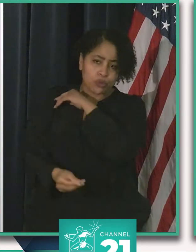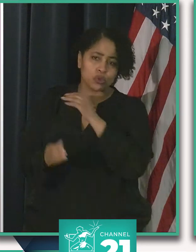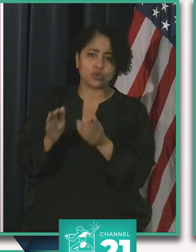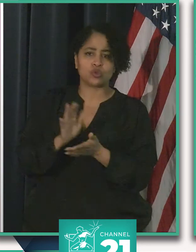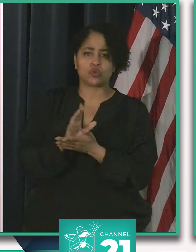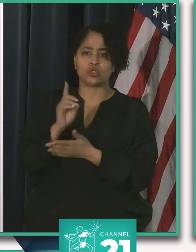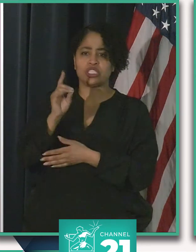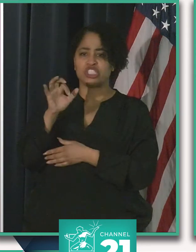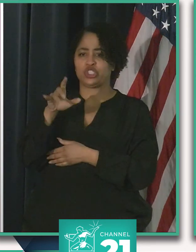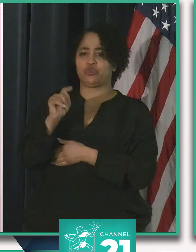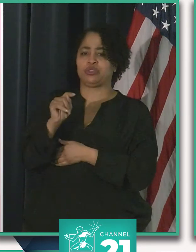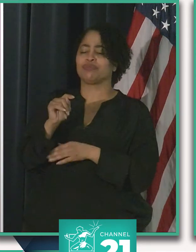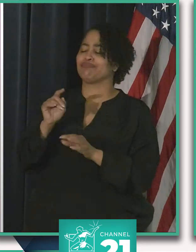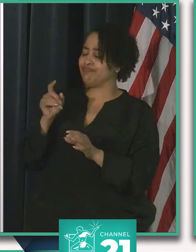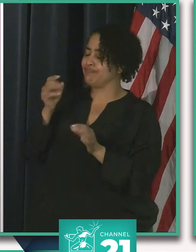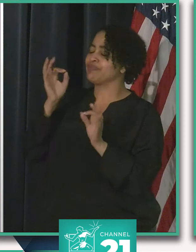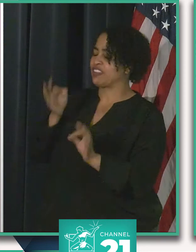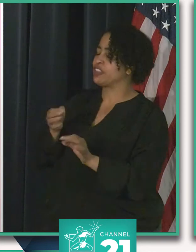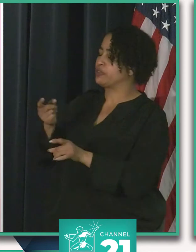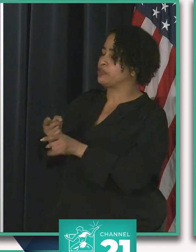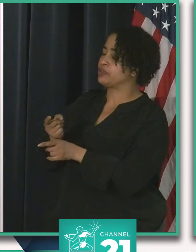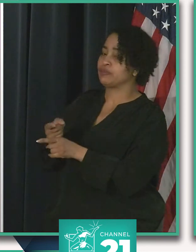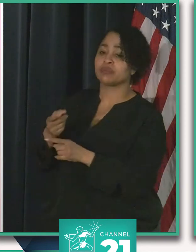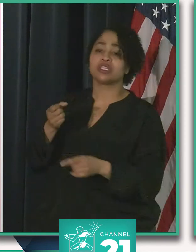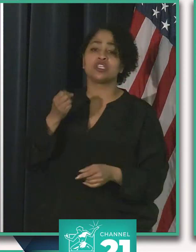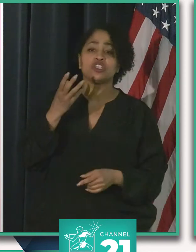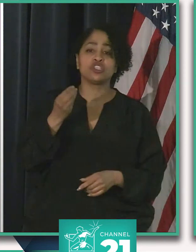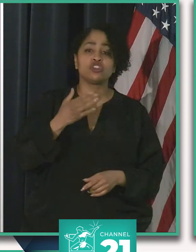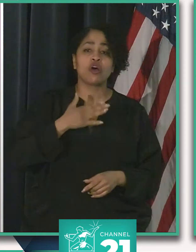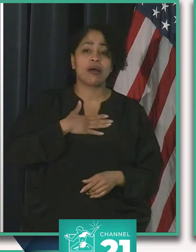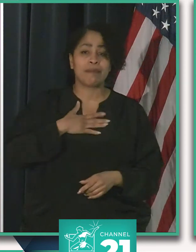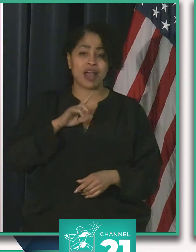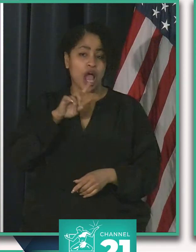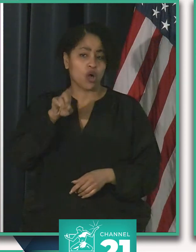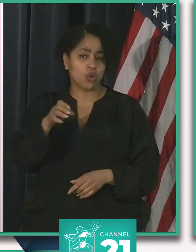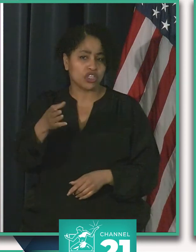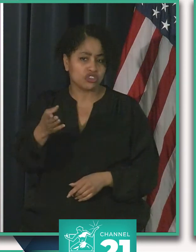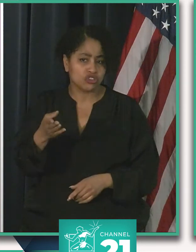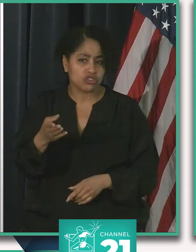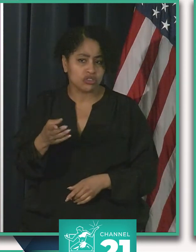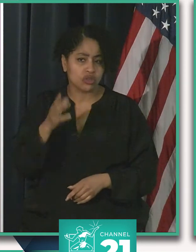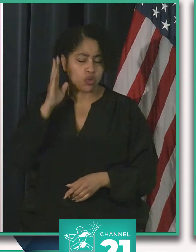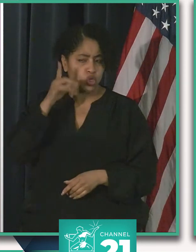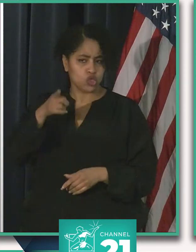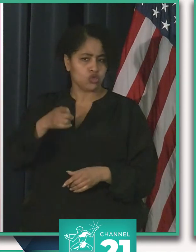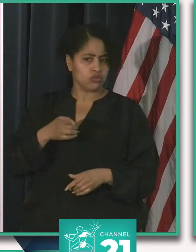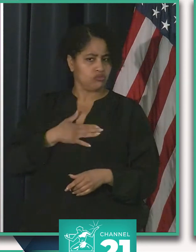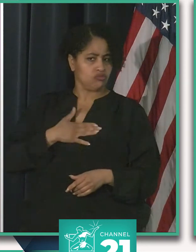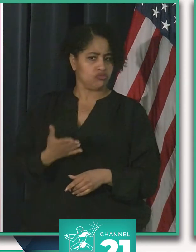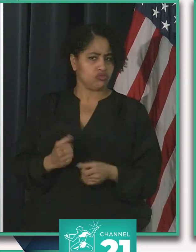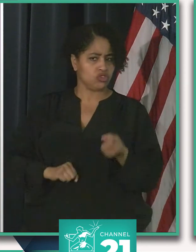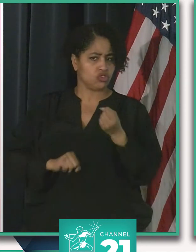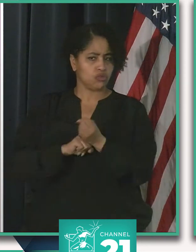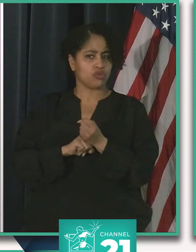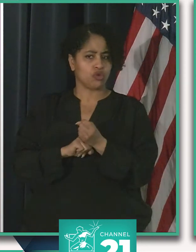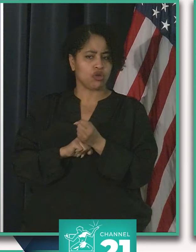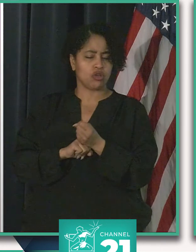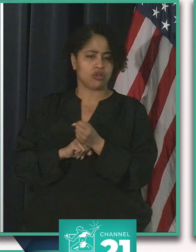district. No question about it. Yeah, so my question to you is, would you support public